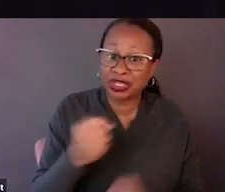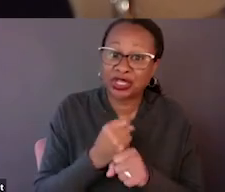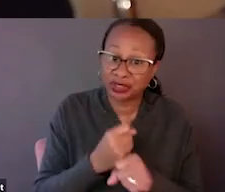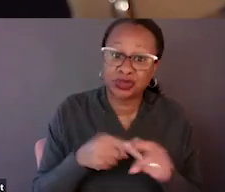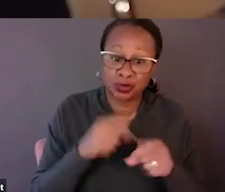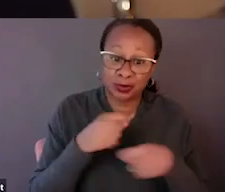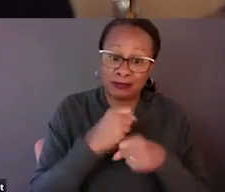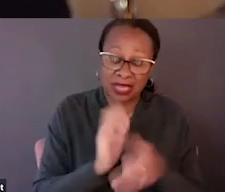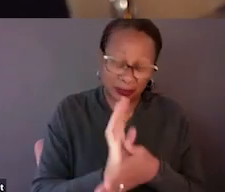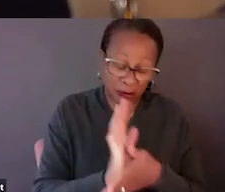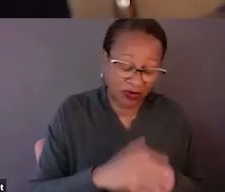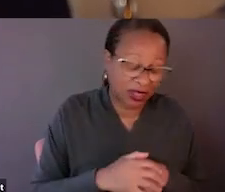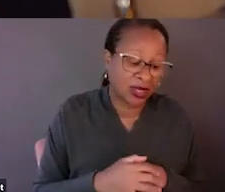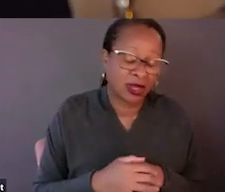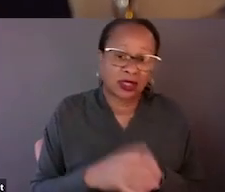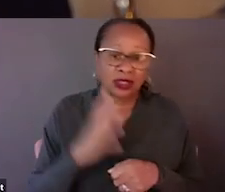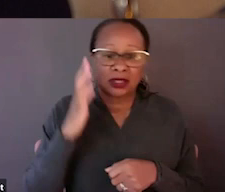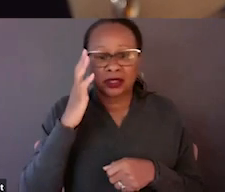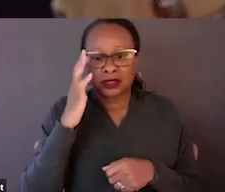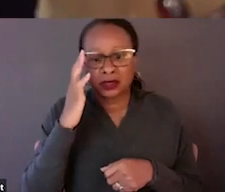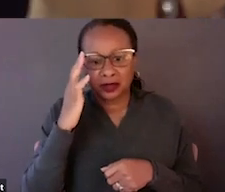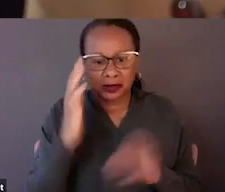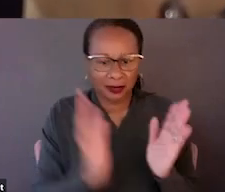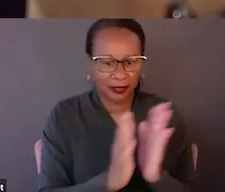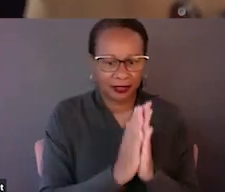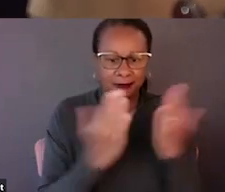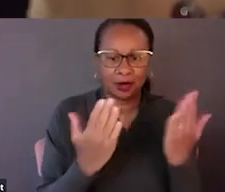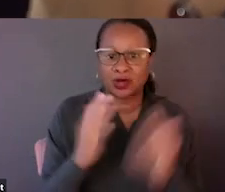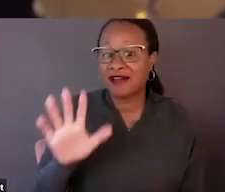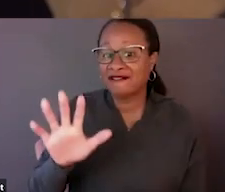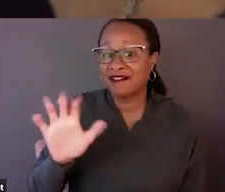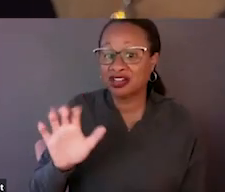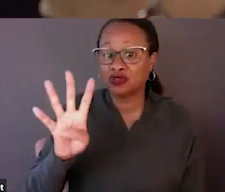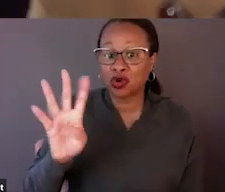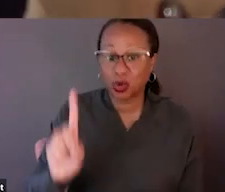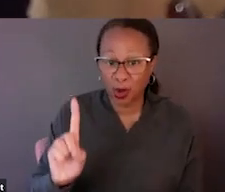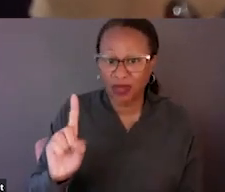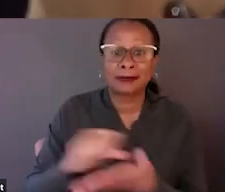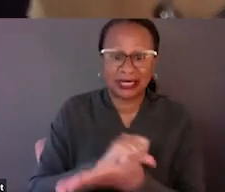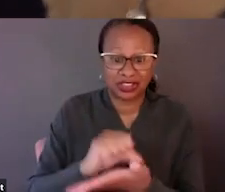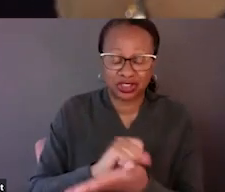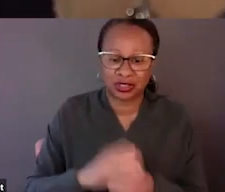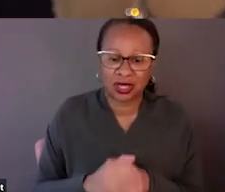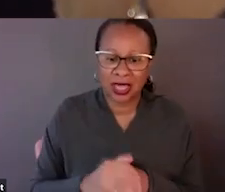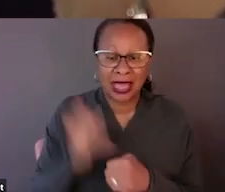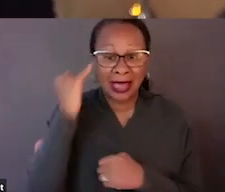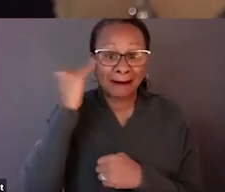But we had, you know, the book is 541 pages. Imagine